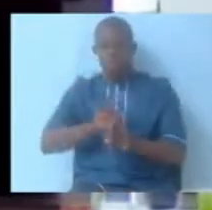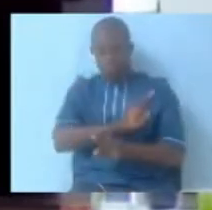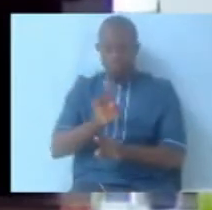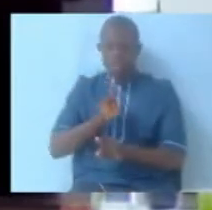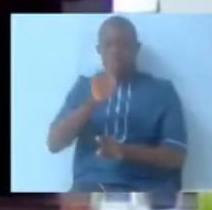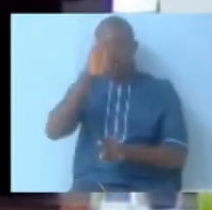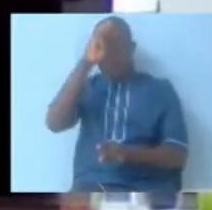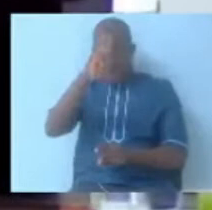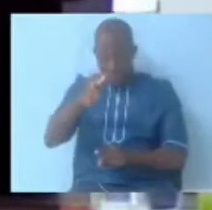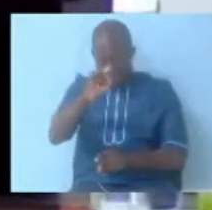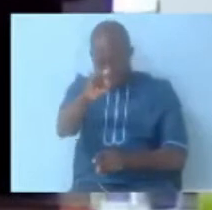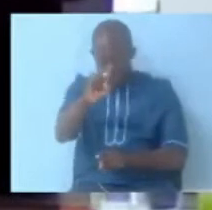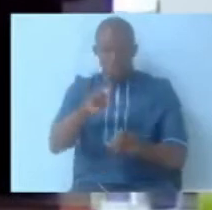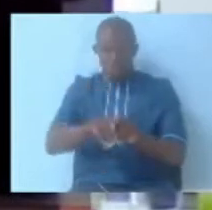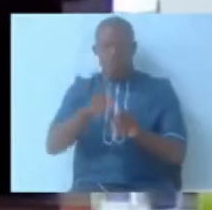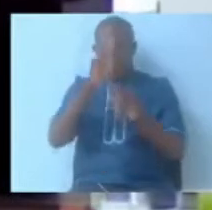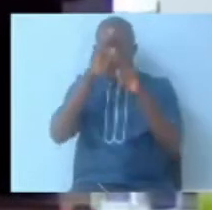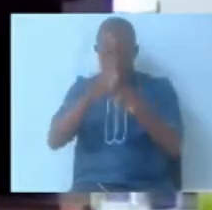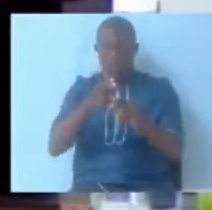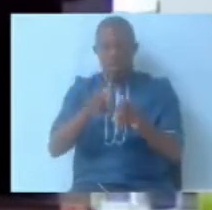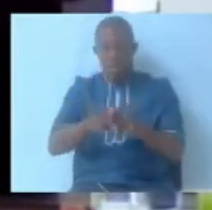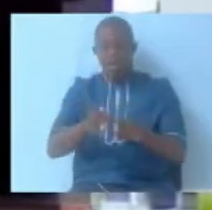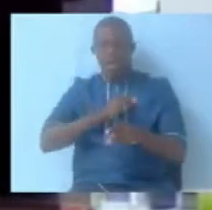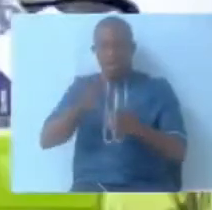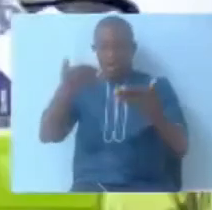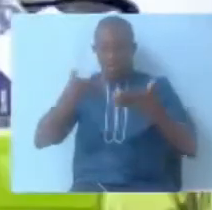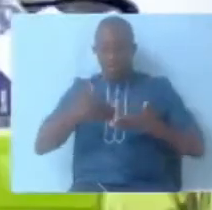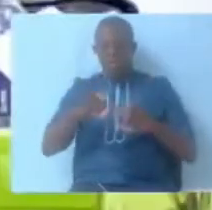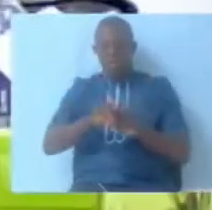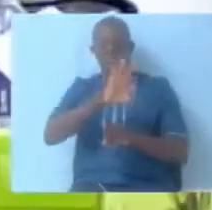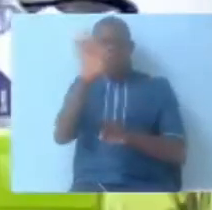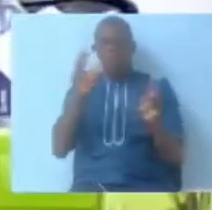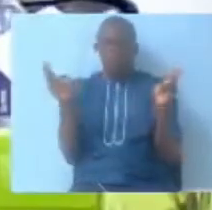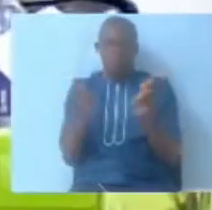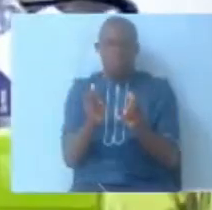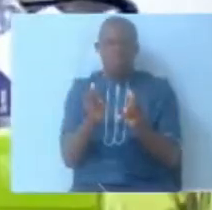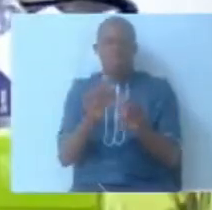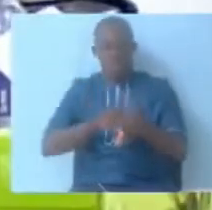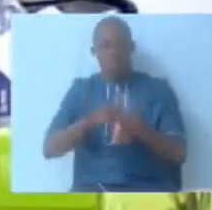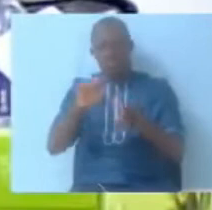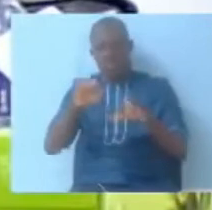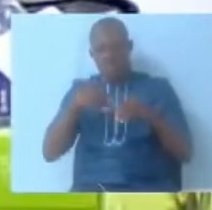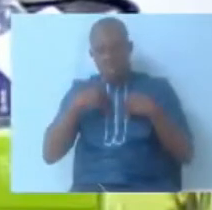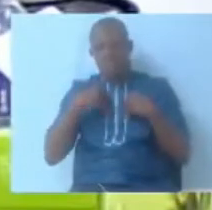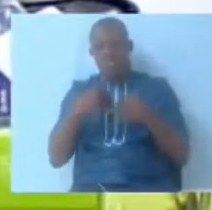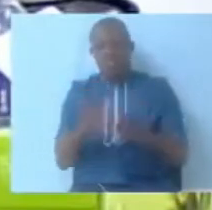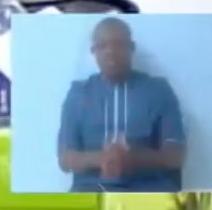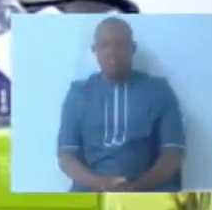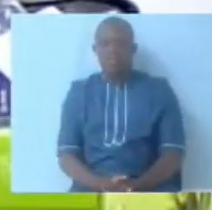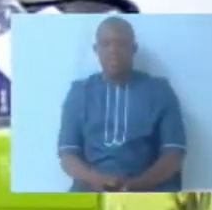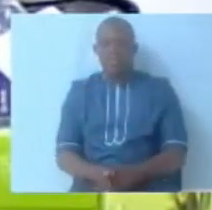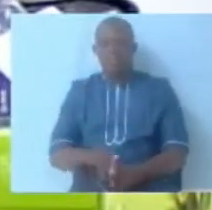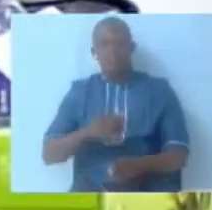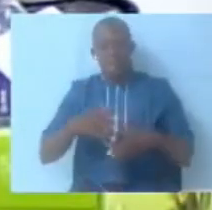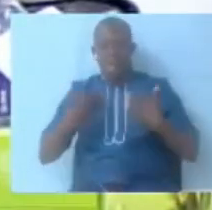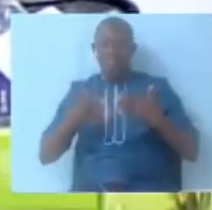our invitation at very short notice. Mbe numbara la nge kumandi wati sutunkono inate danku. I'm grateful